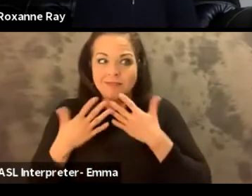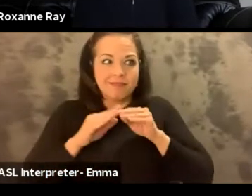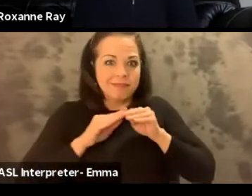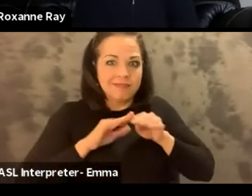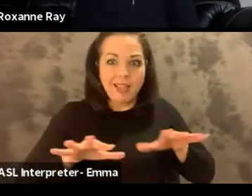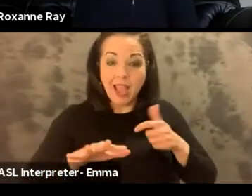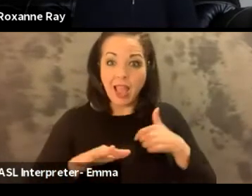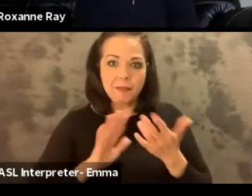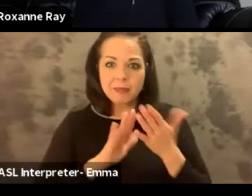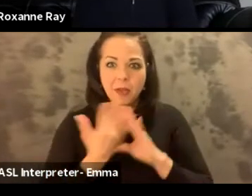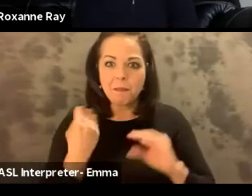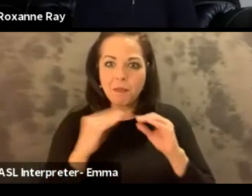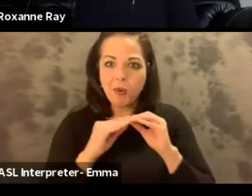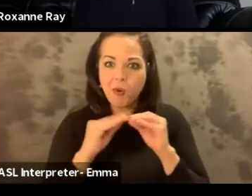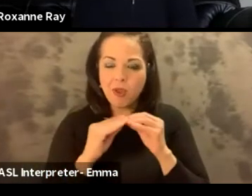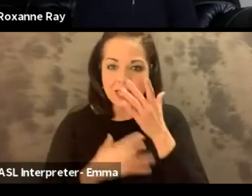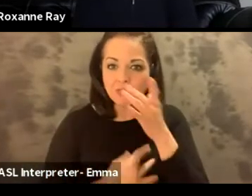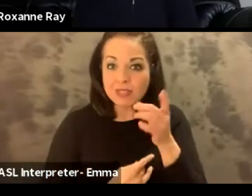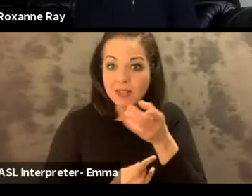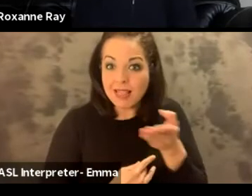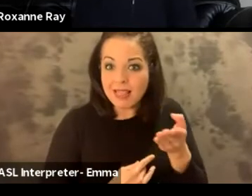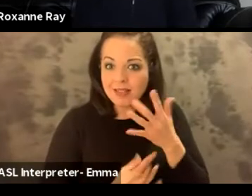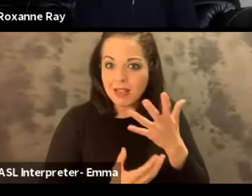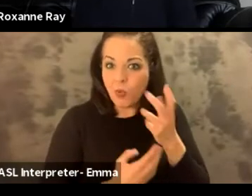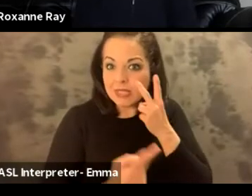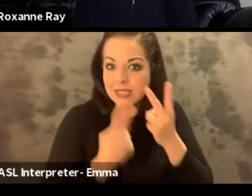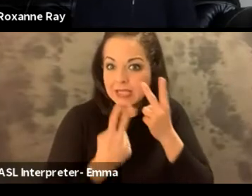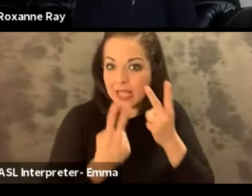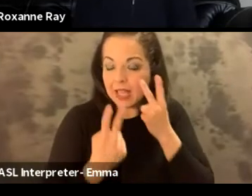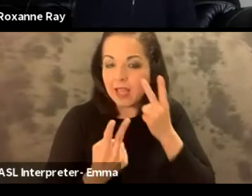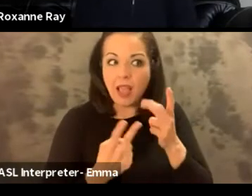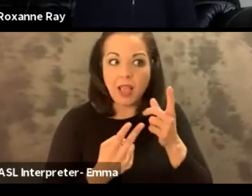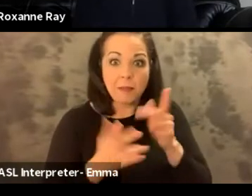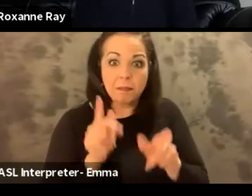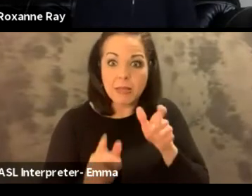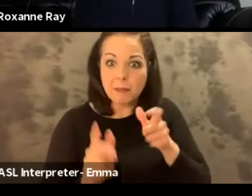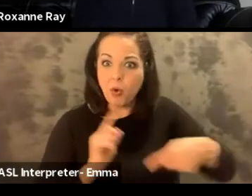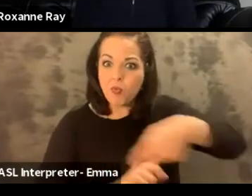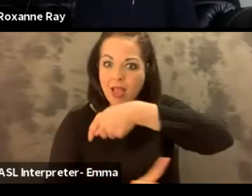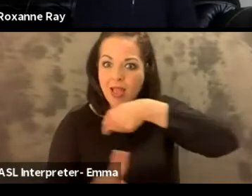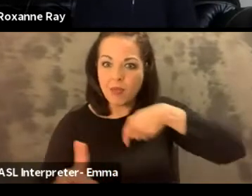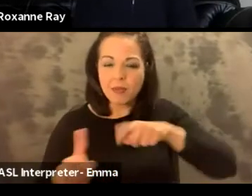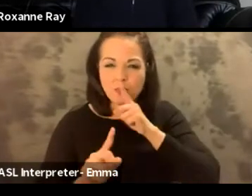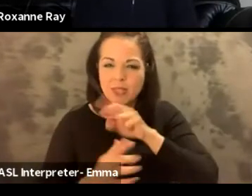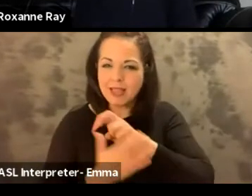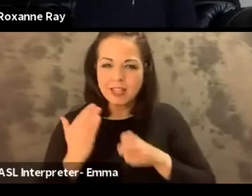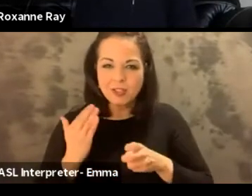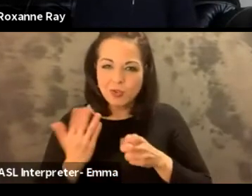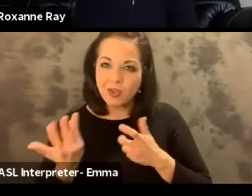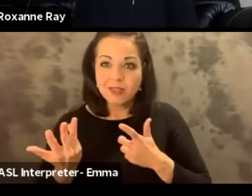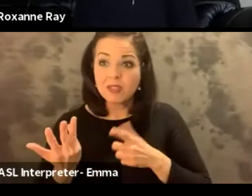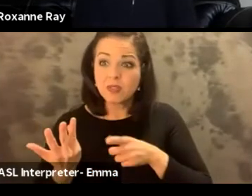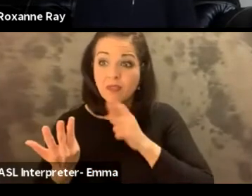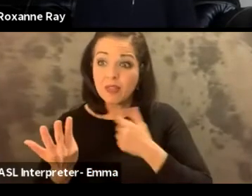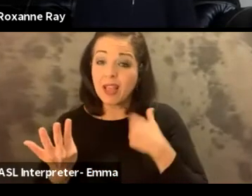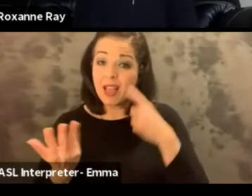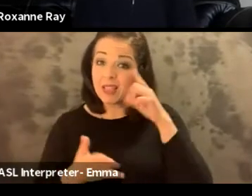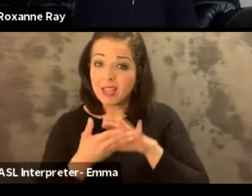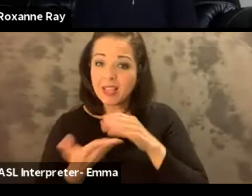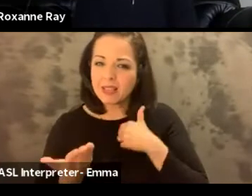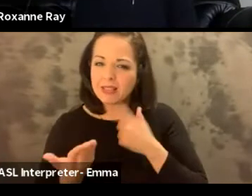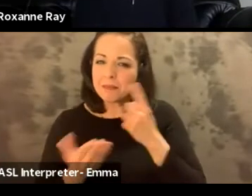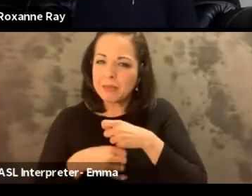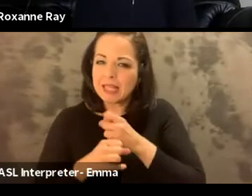get more interested in things I want to see, and the people around them just really get into it. And so I think just making it